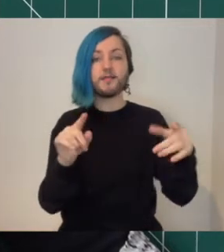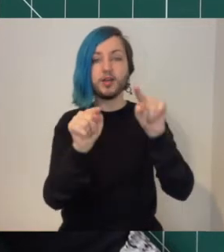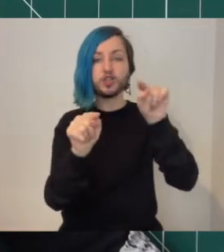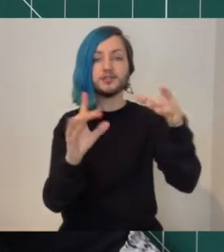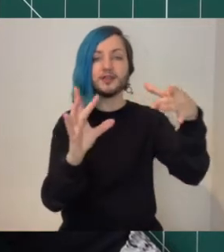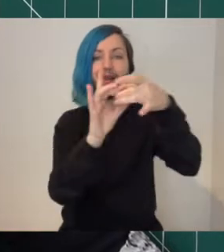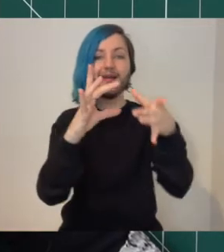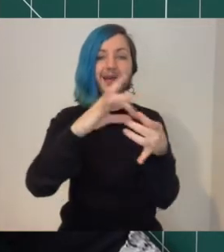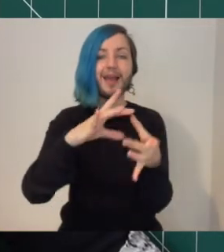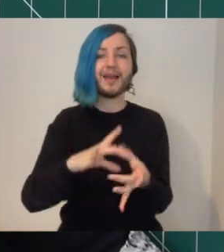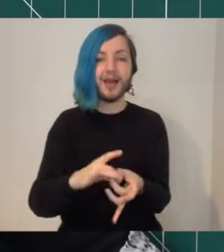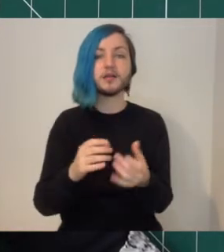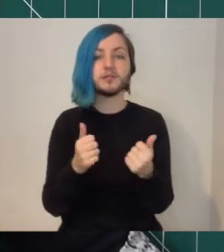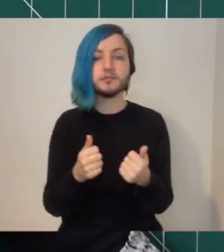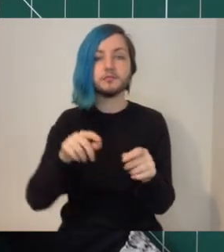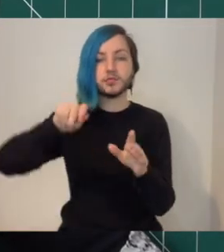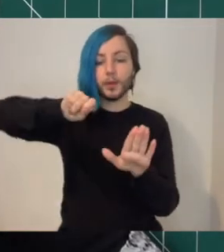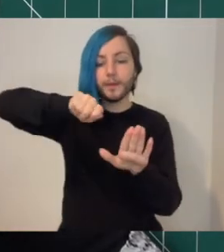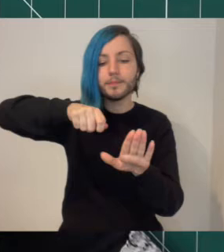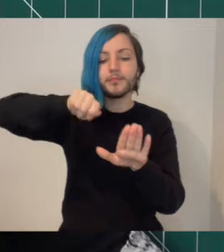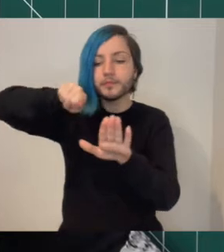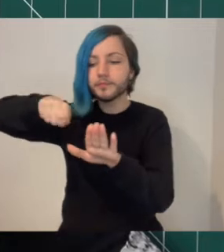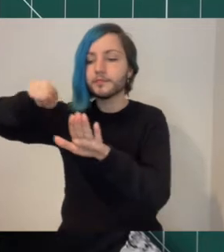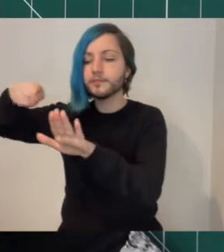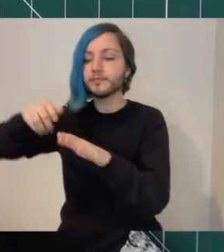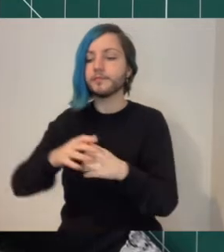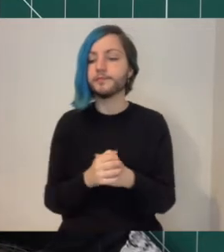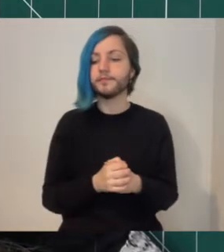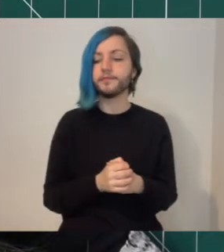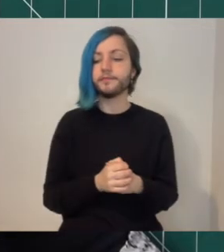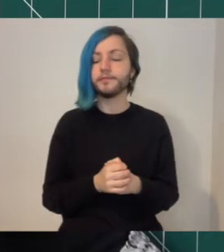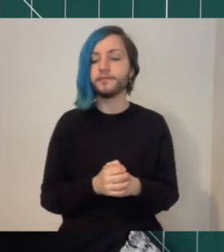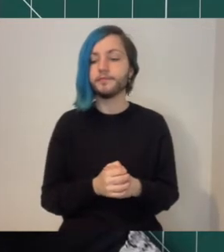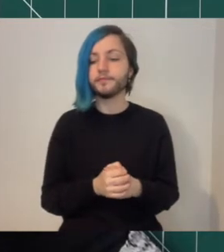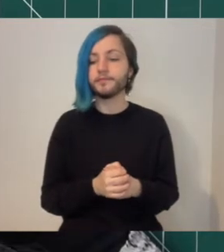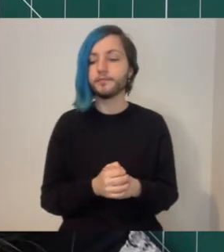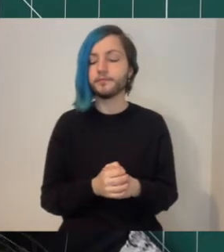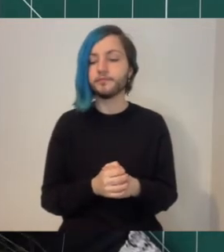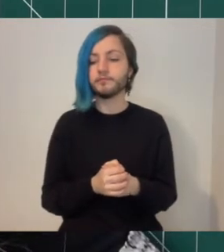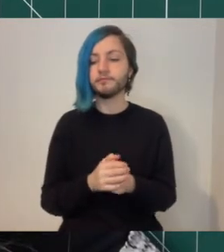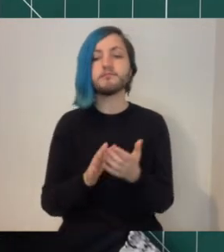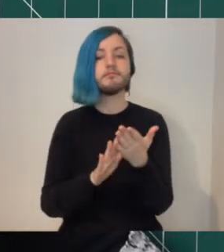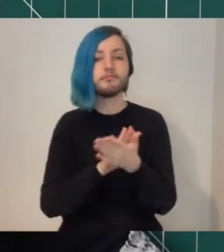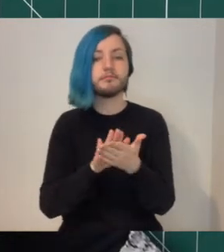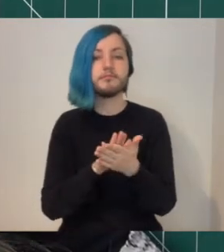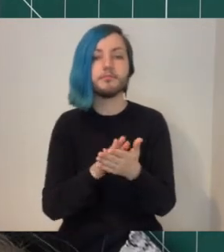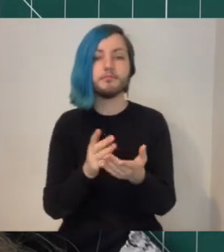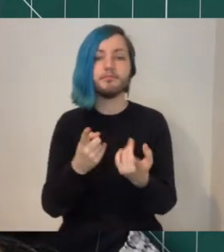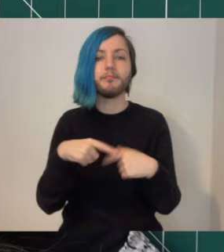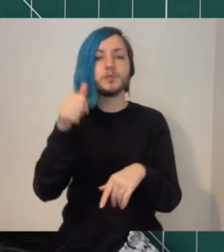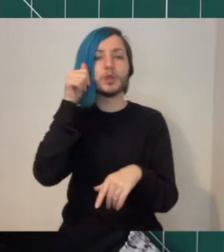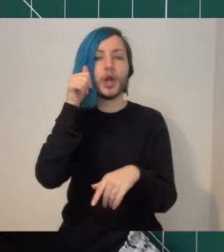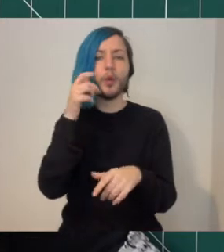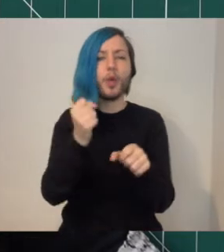pretty much a question of joining the dots, and you just join up the lines of the design, and that will allow